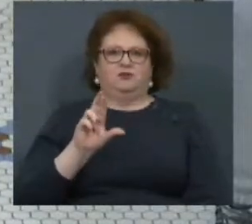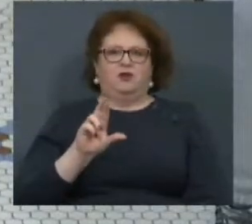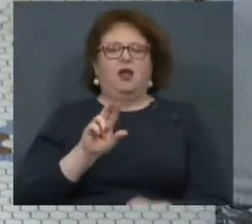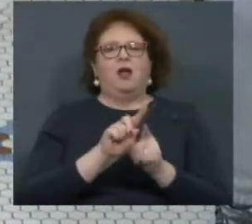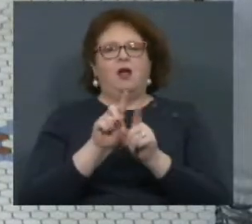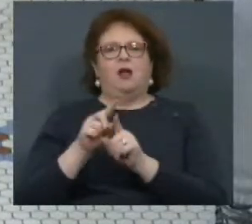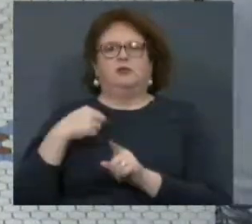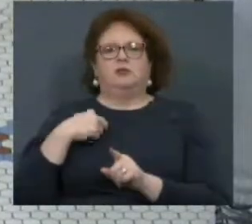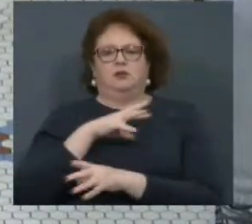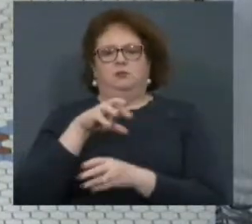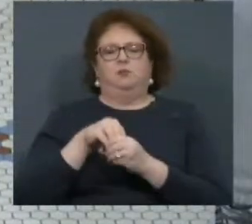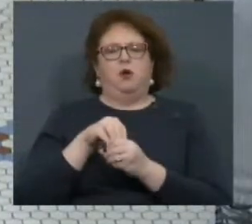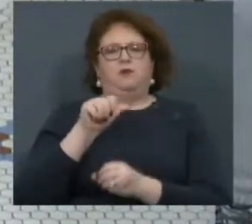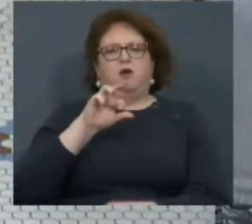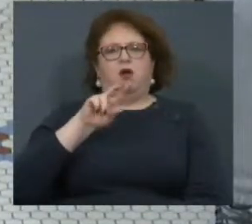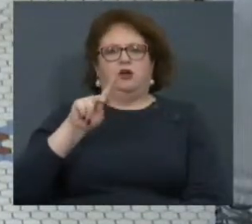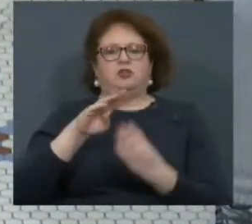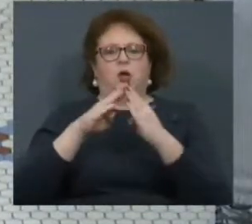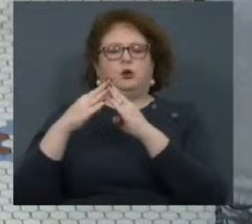Community Organizations.